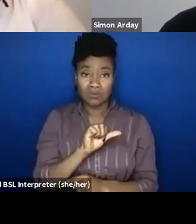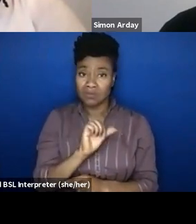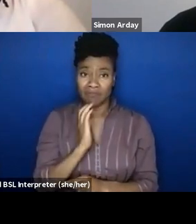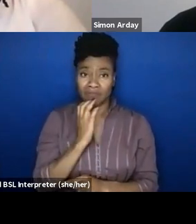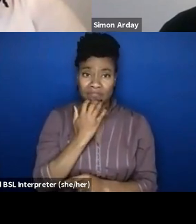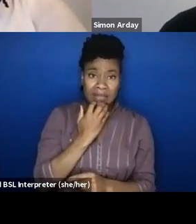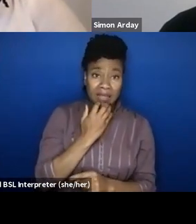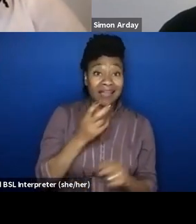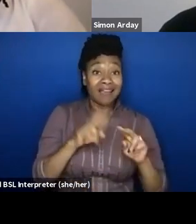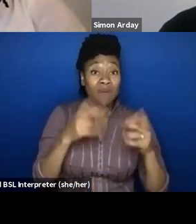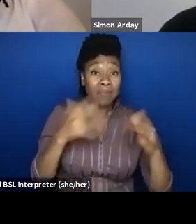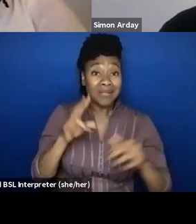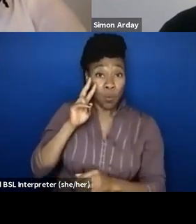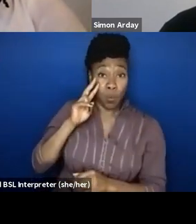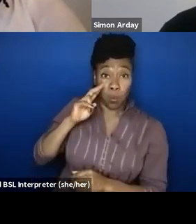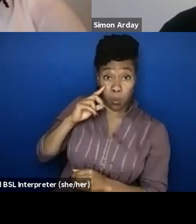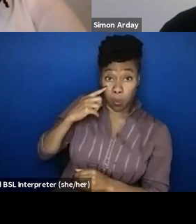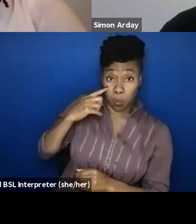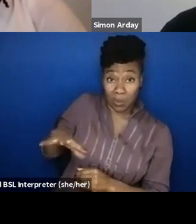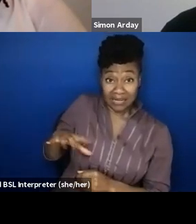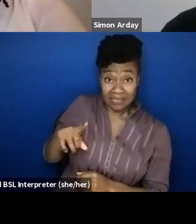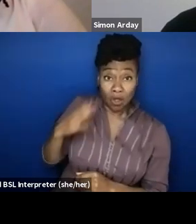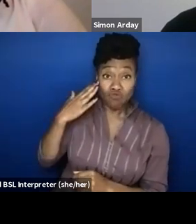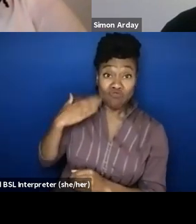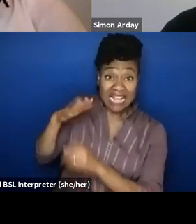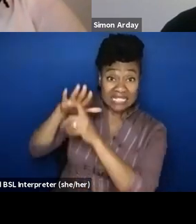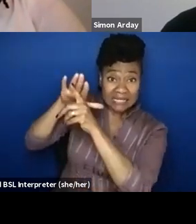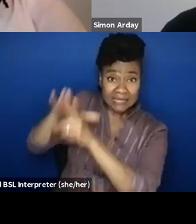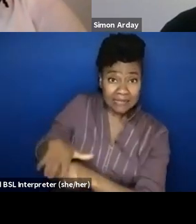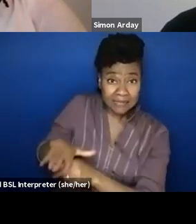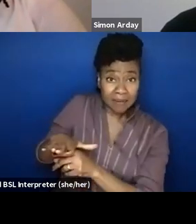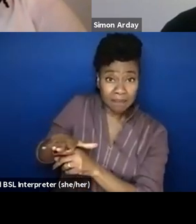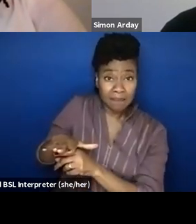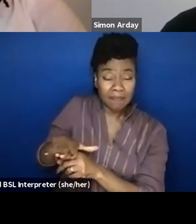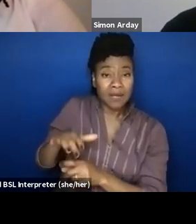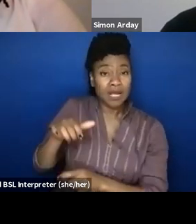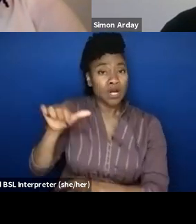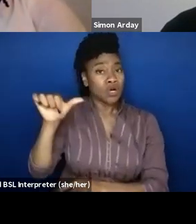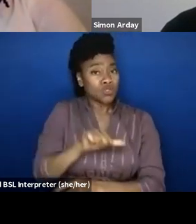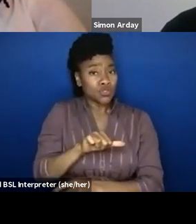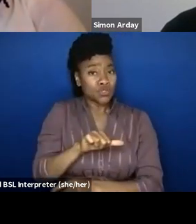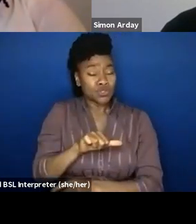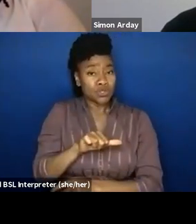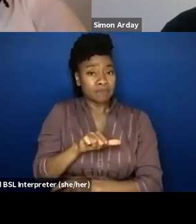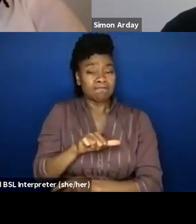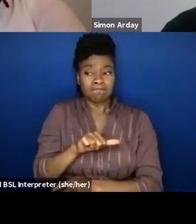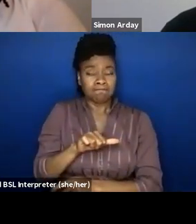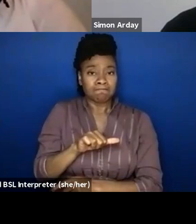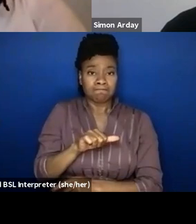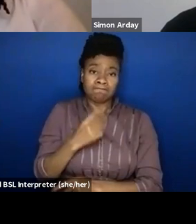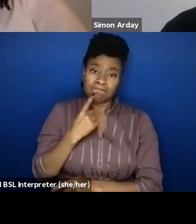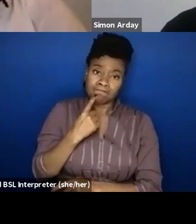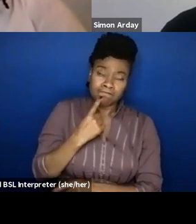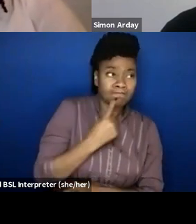it's taking place, for them not to feel that their hands are tied, for them to open up and speak on behalf of